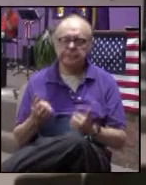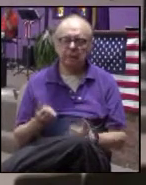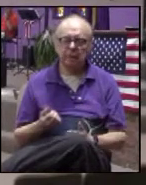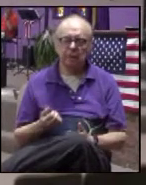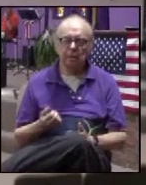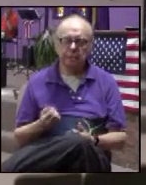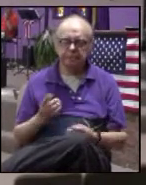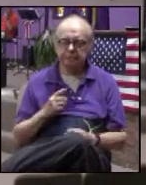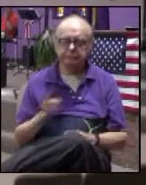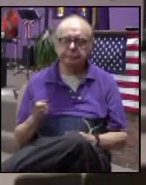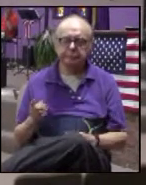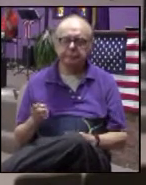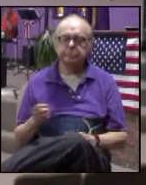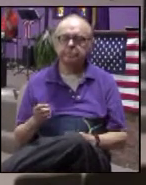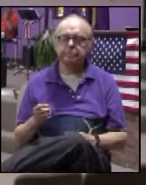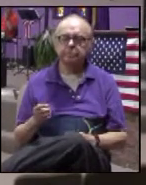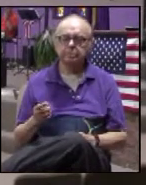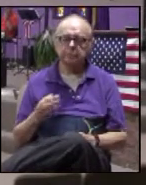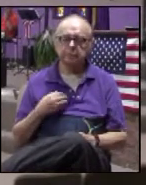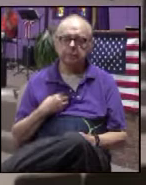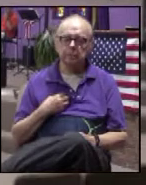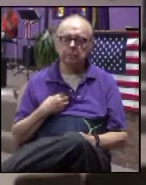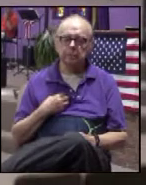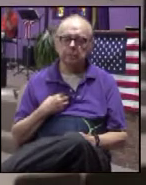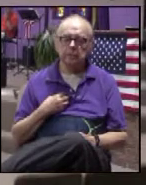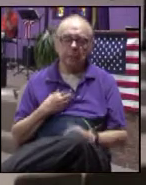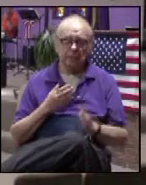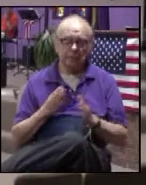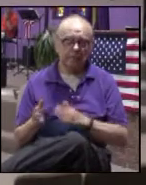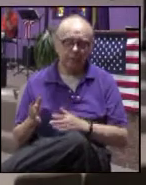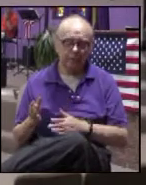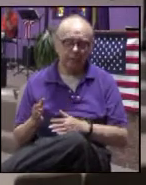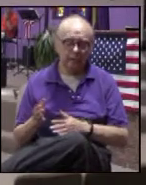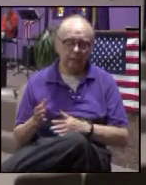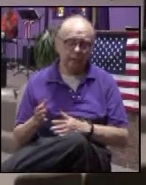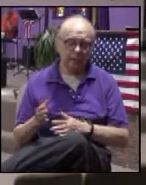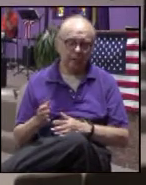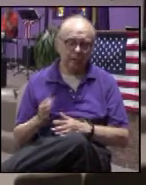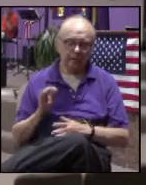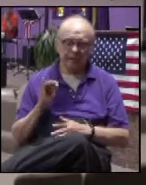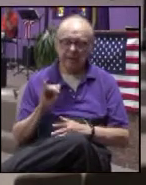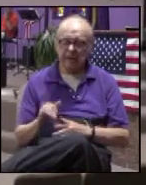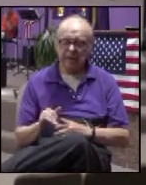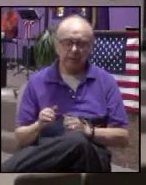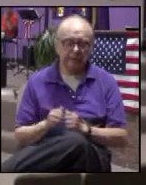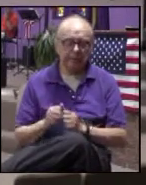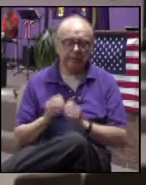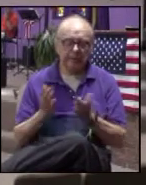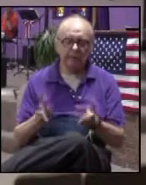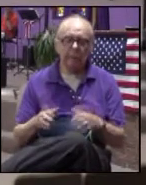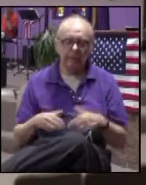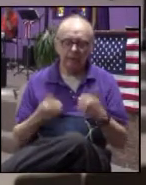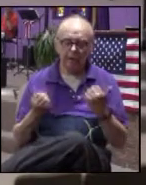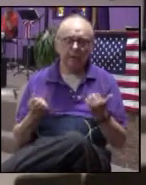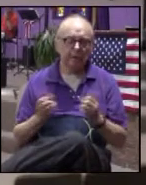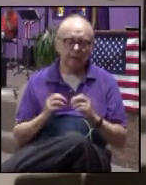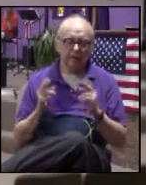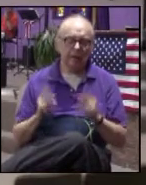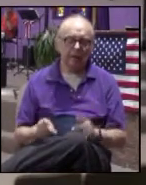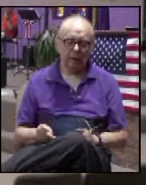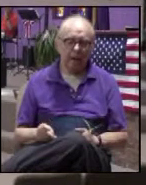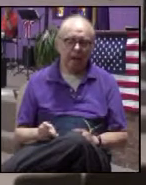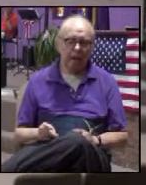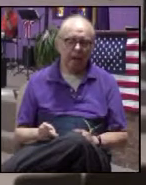How many of you have had a plan and stuck to it your entire life? Nobody, right? There was a really